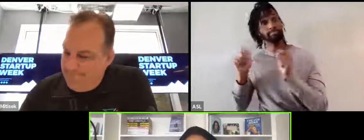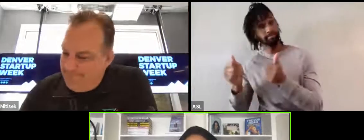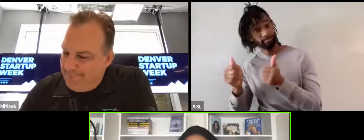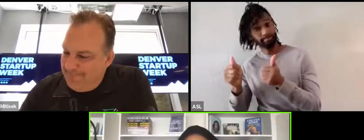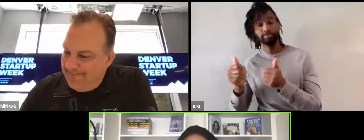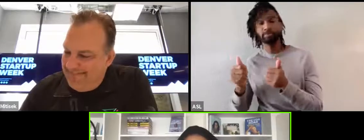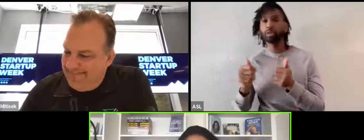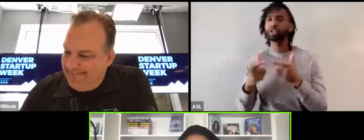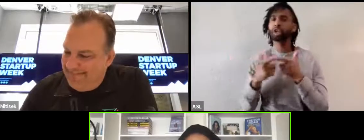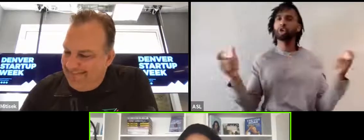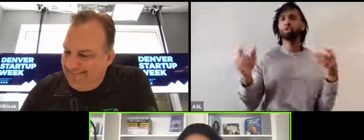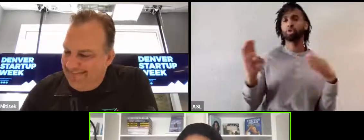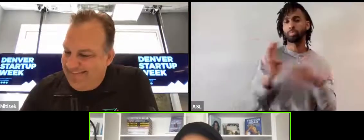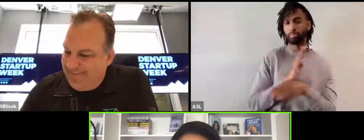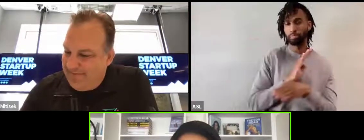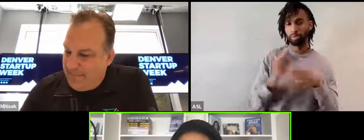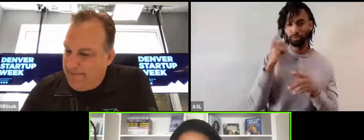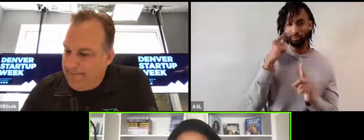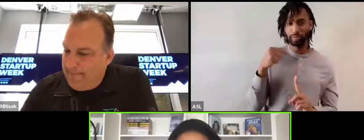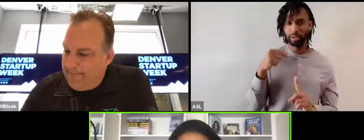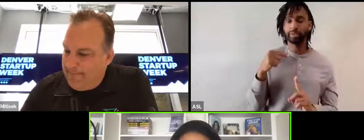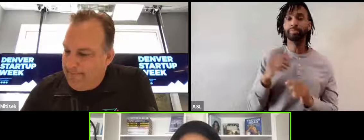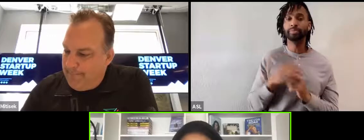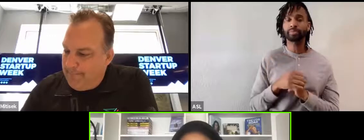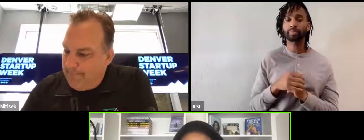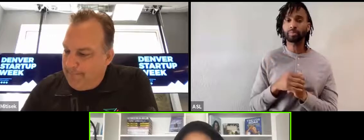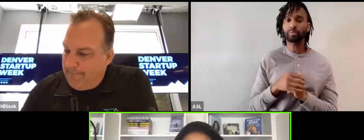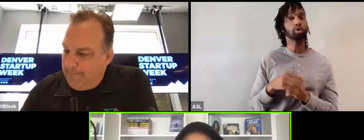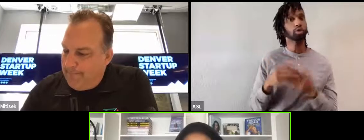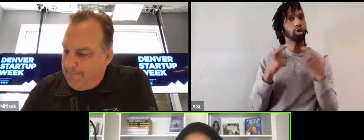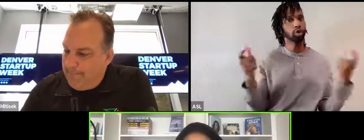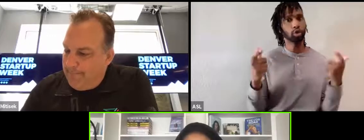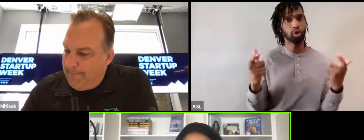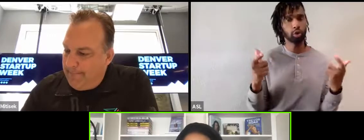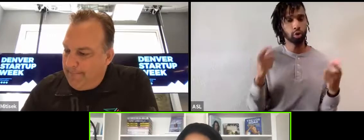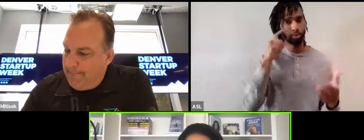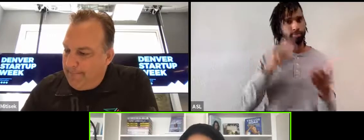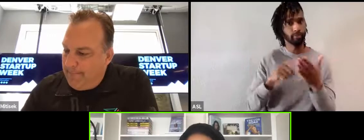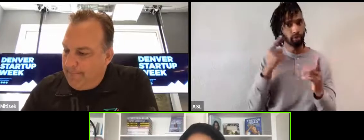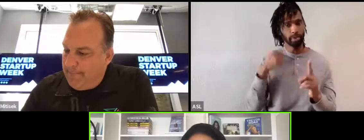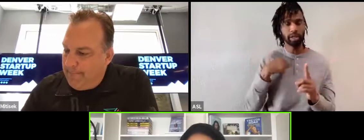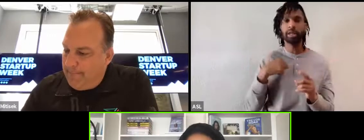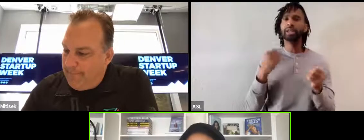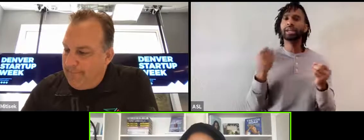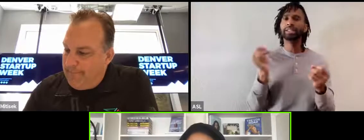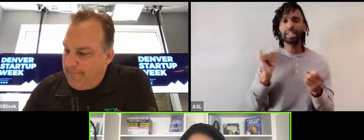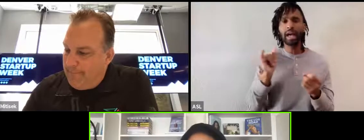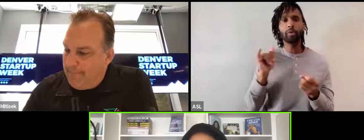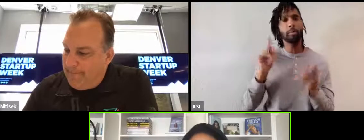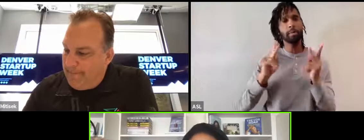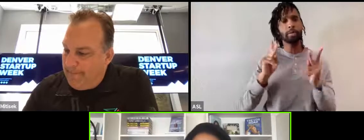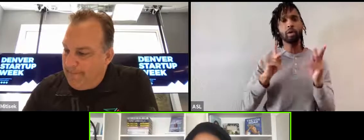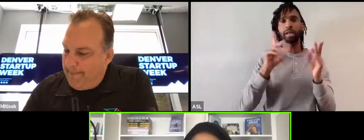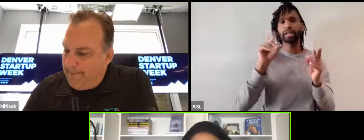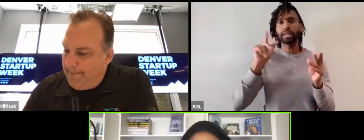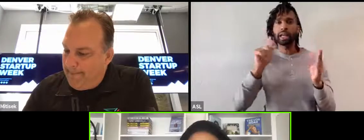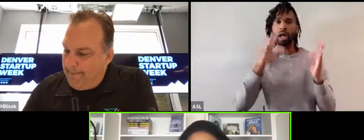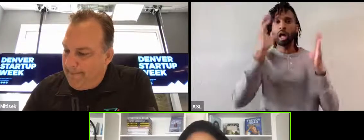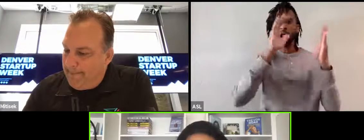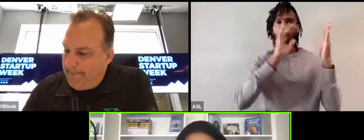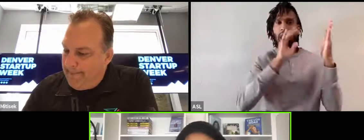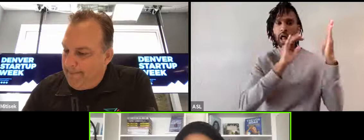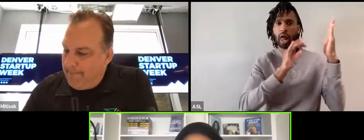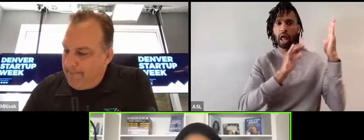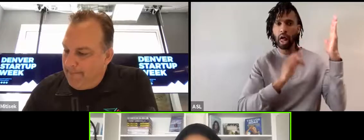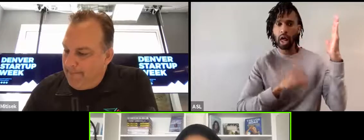huge marker for me. It's the same way that people plug in data and they come out with this printout of, okay, this is probably going to 10X.